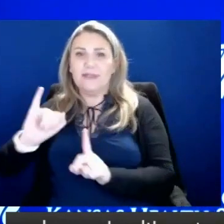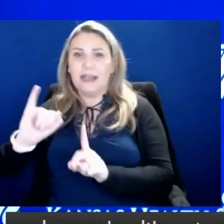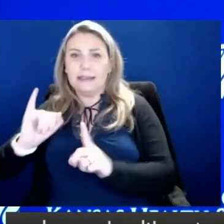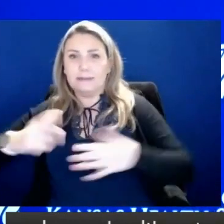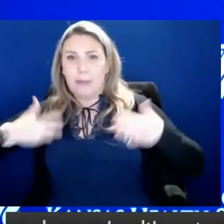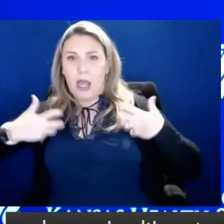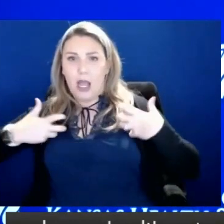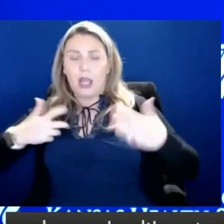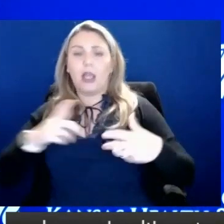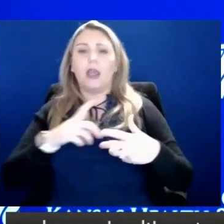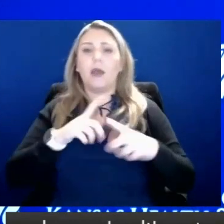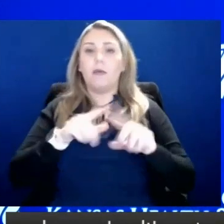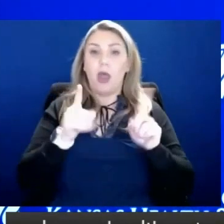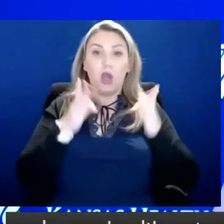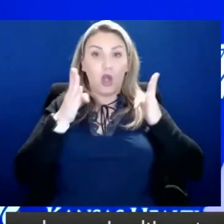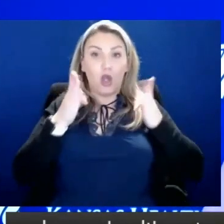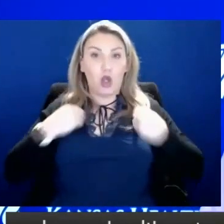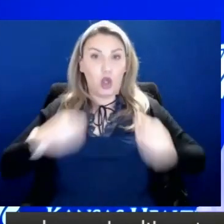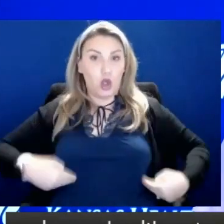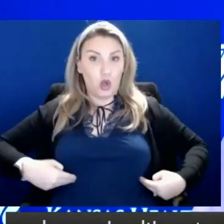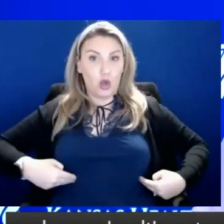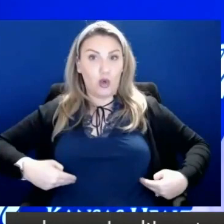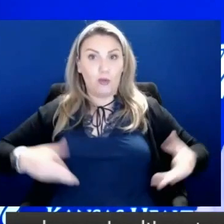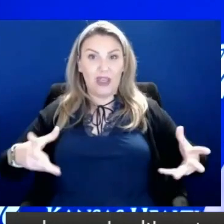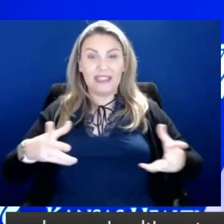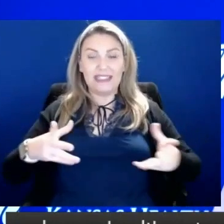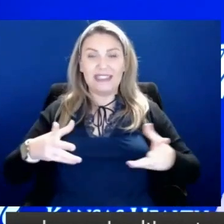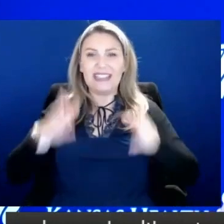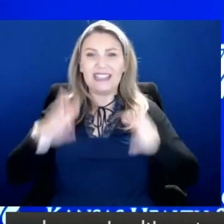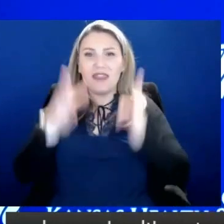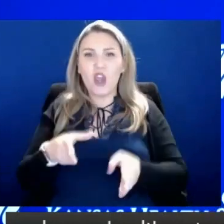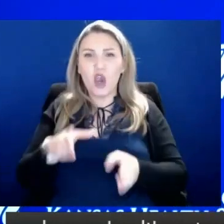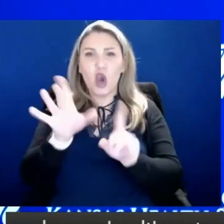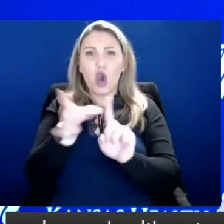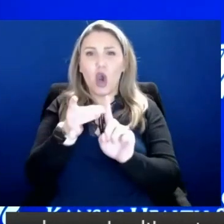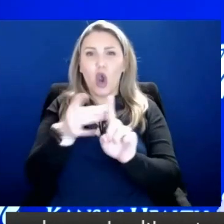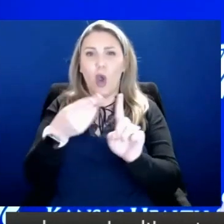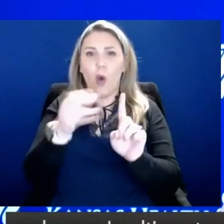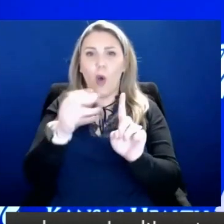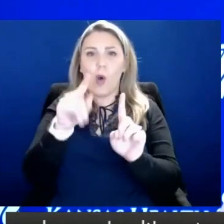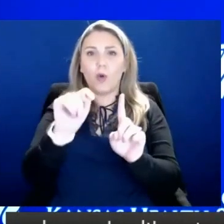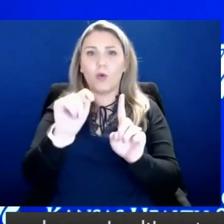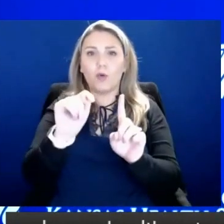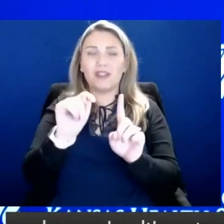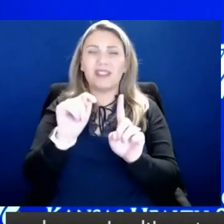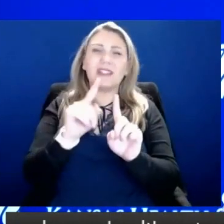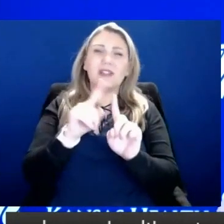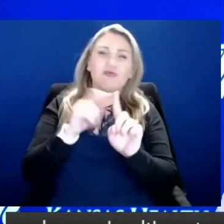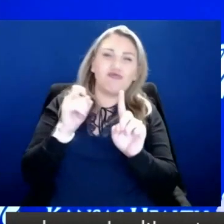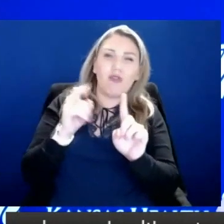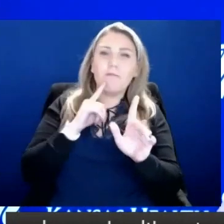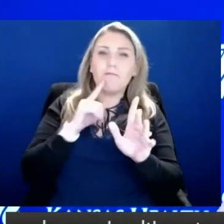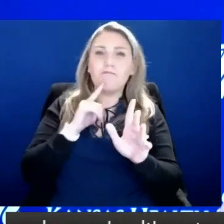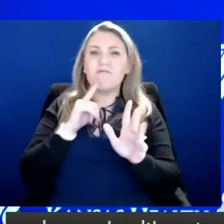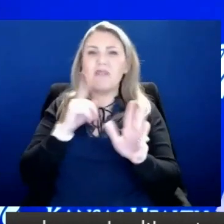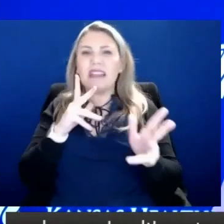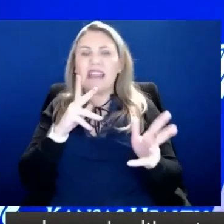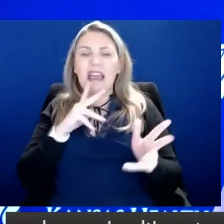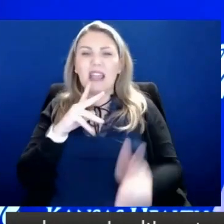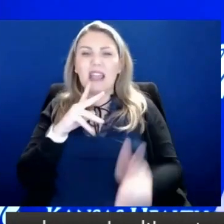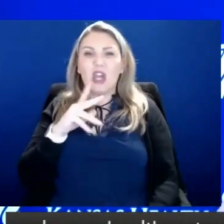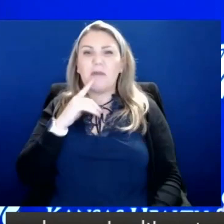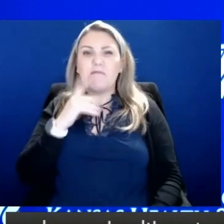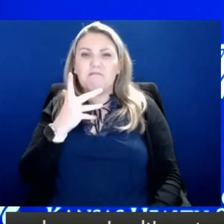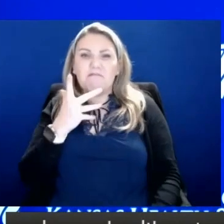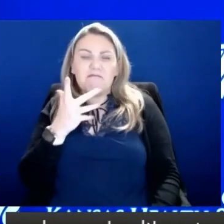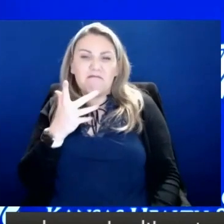as humans are incidental hosts, it probably actually comes from and normally is present in rodents. It normally, and for the